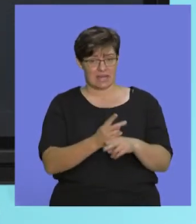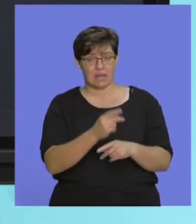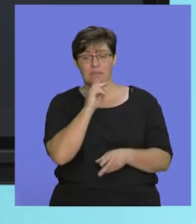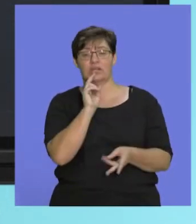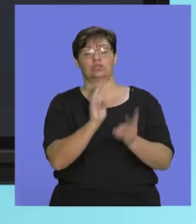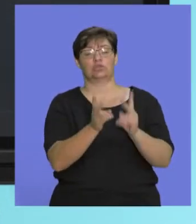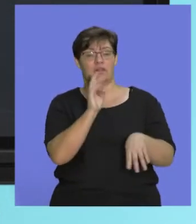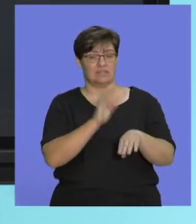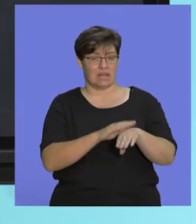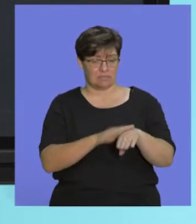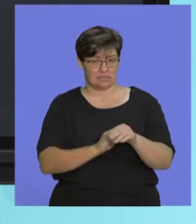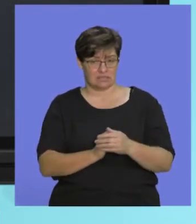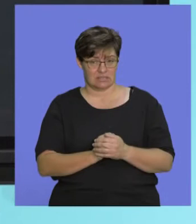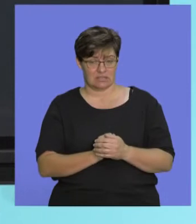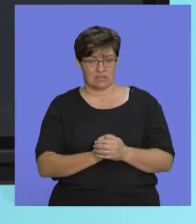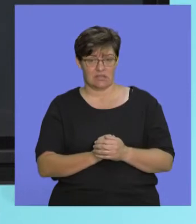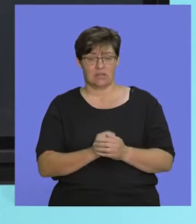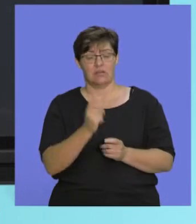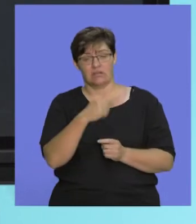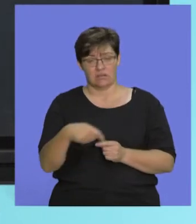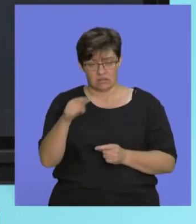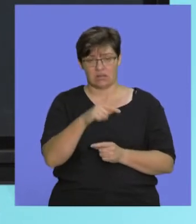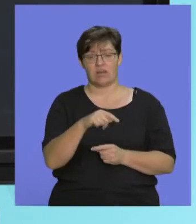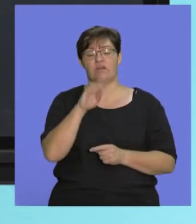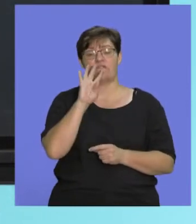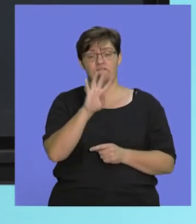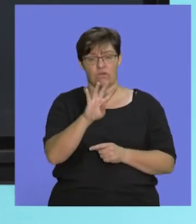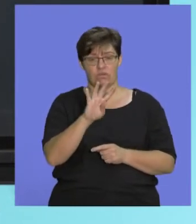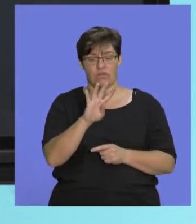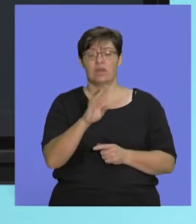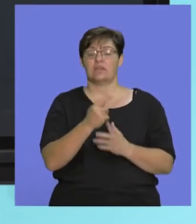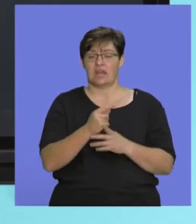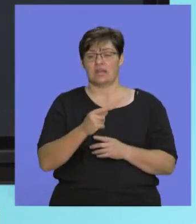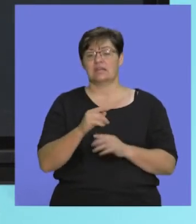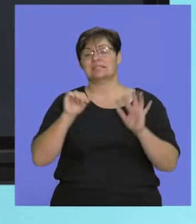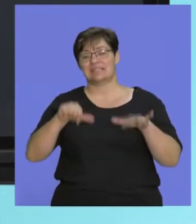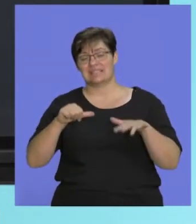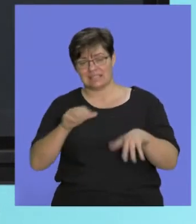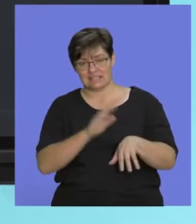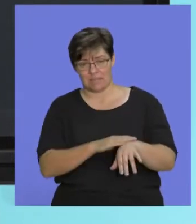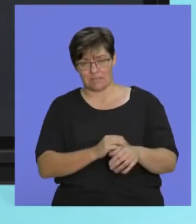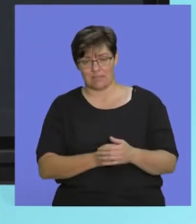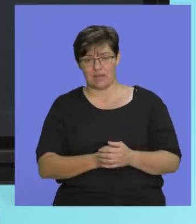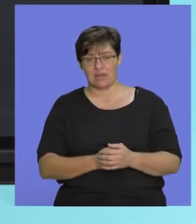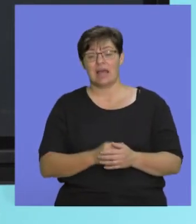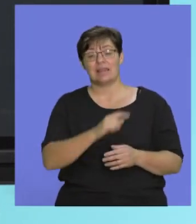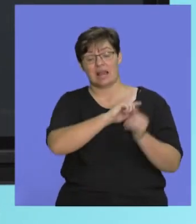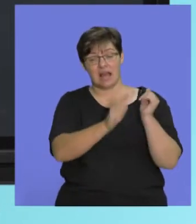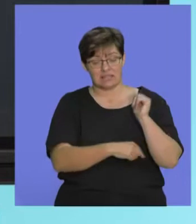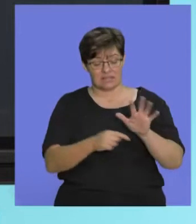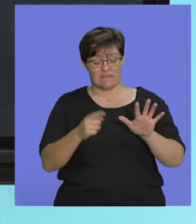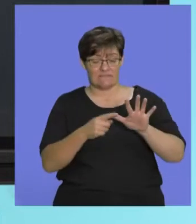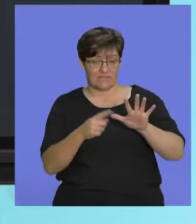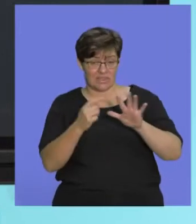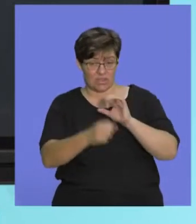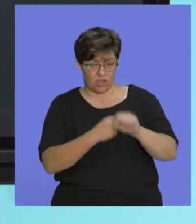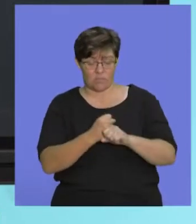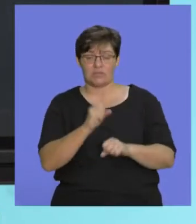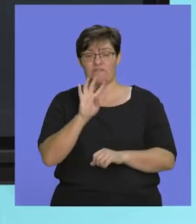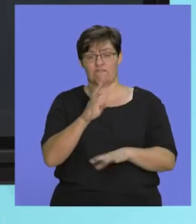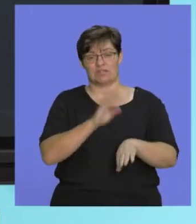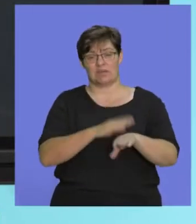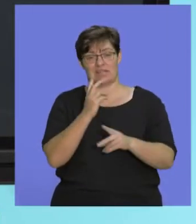which means that's 12 times. The fourth year it will be 4 times again, and that means it's 16 times. And then the 5th